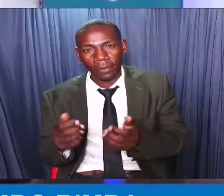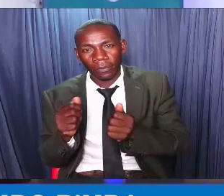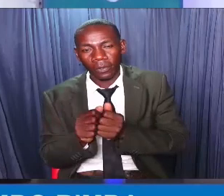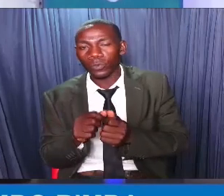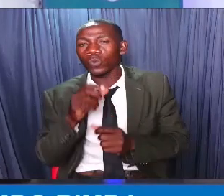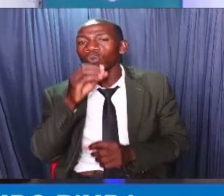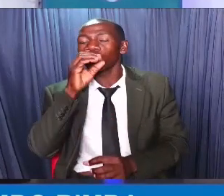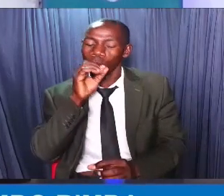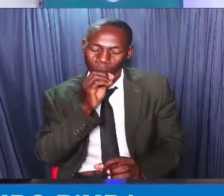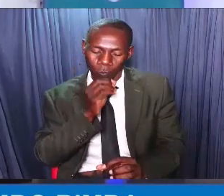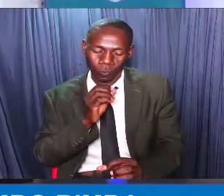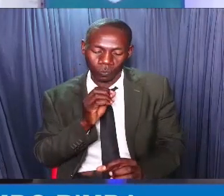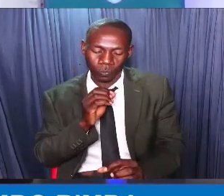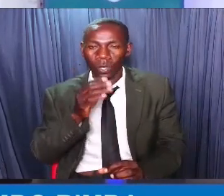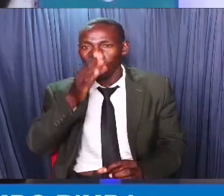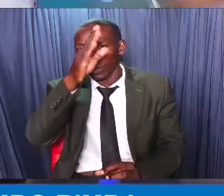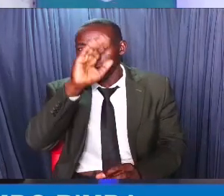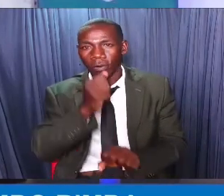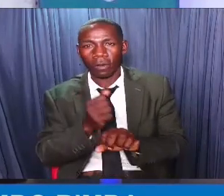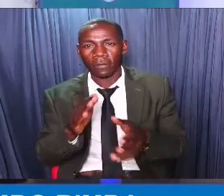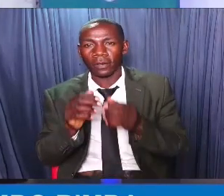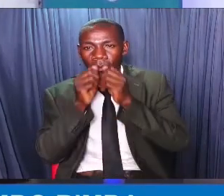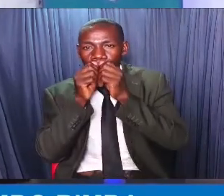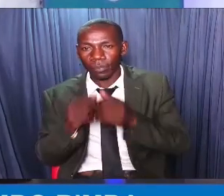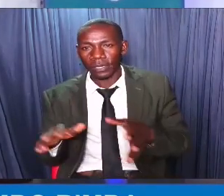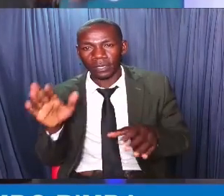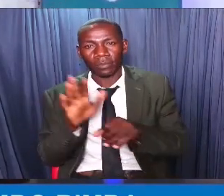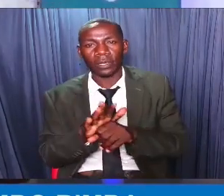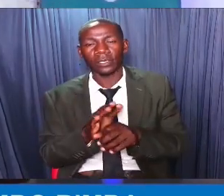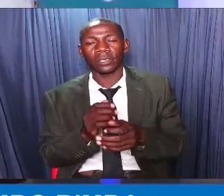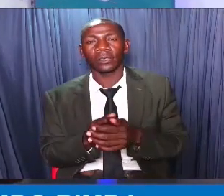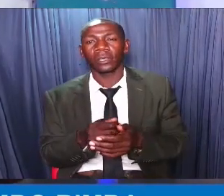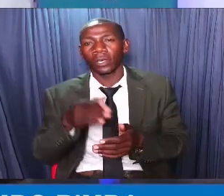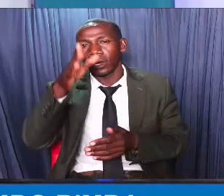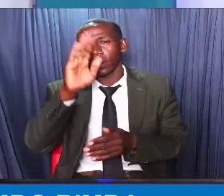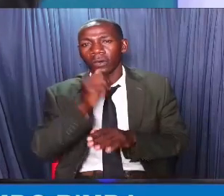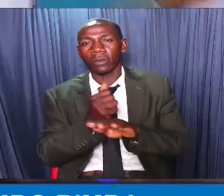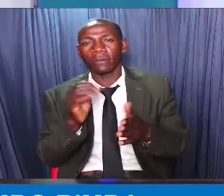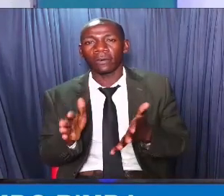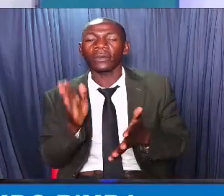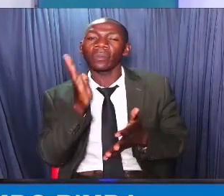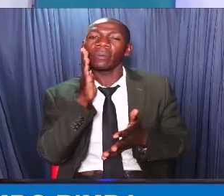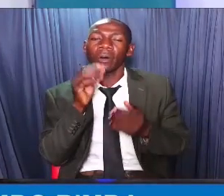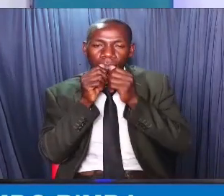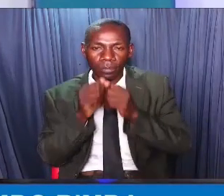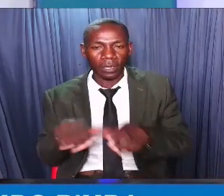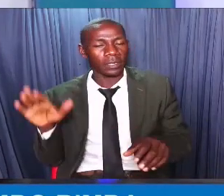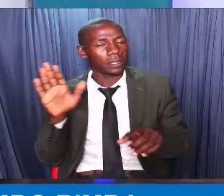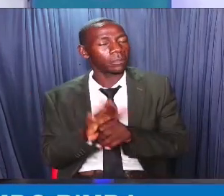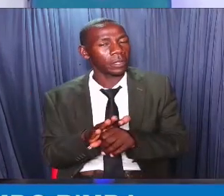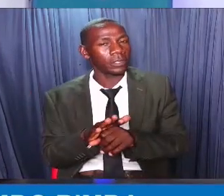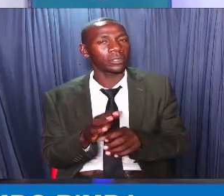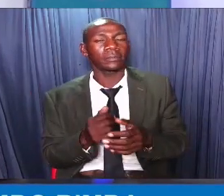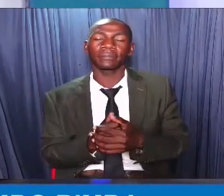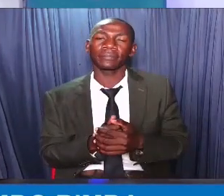straw. Anasema Mungu wa mwanzilishi akubariki sana. May God of the founder bless you so much. Mungu wa mama mwanzilishi akubariki sana. May God of the founder mother bless